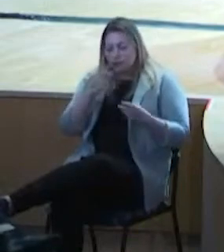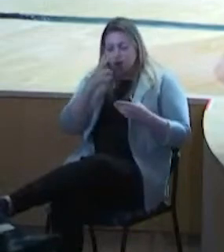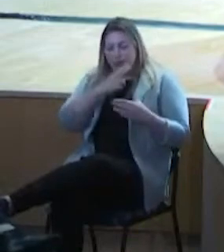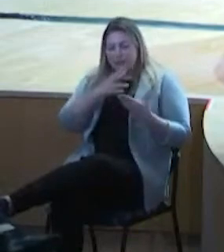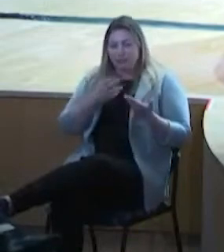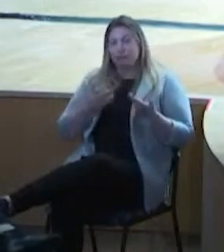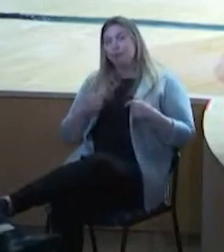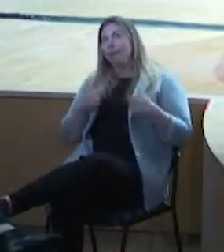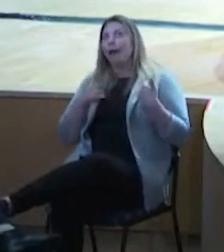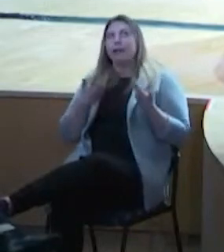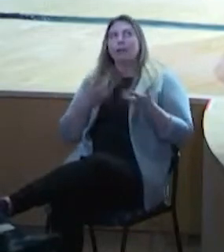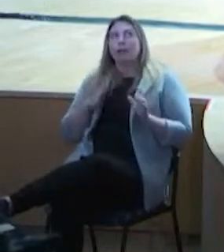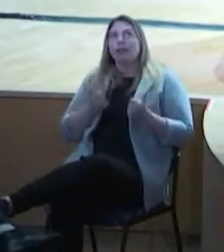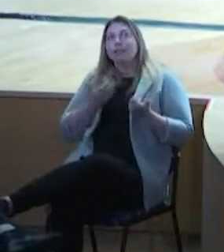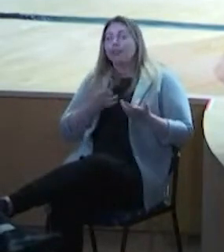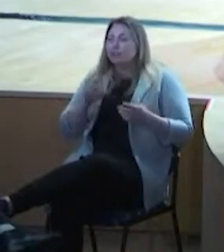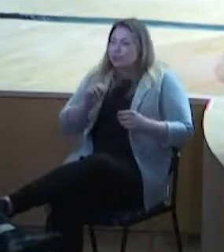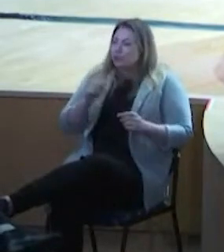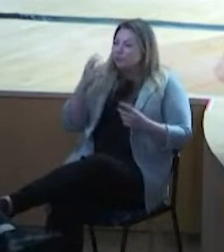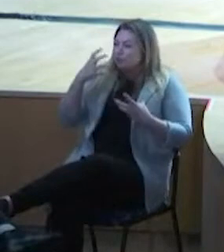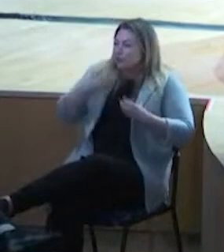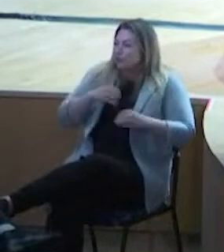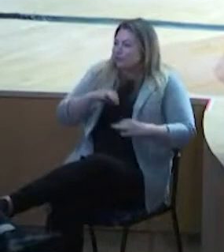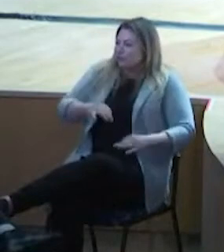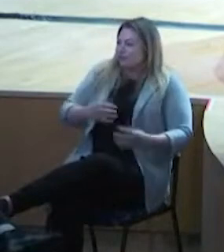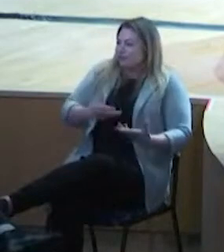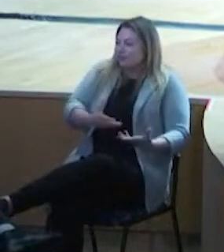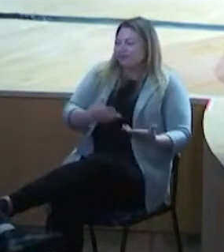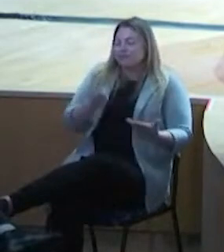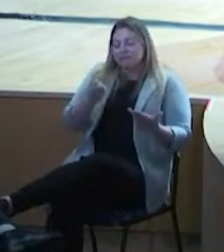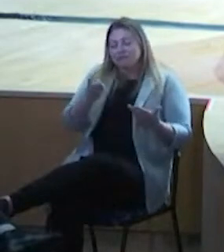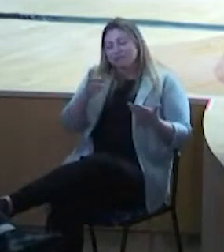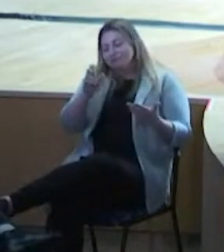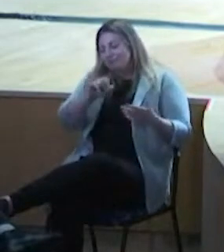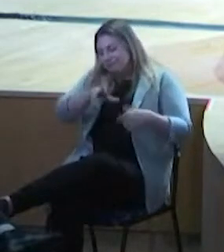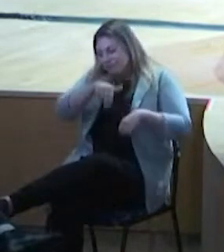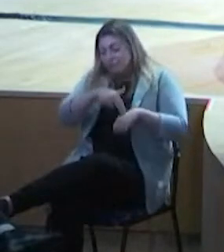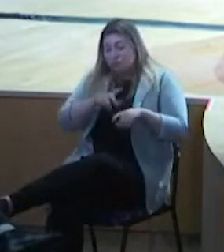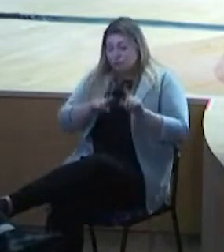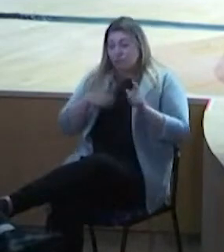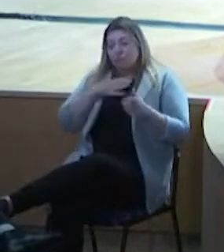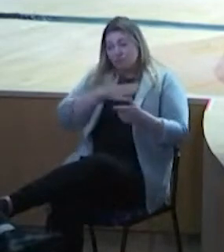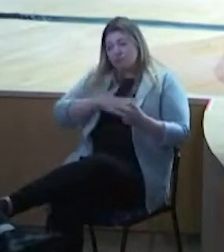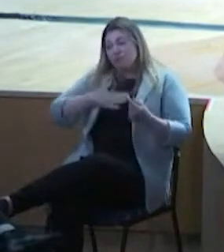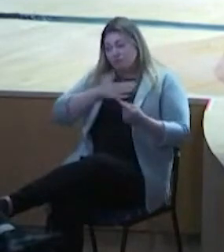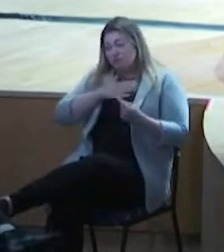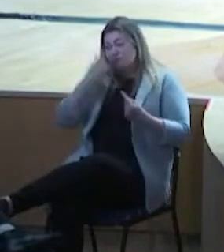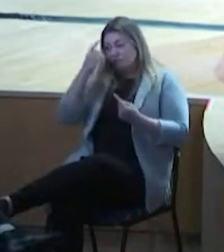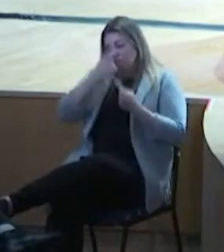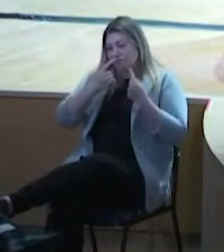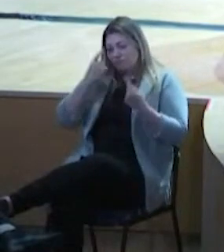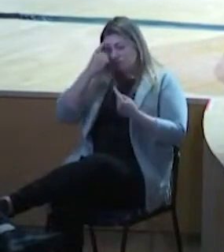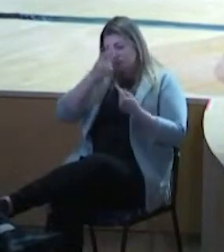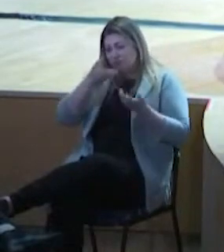there because it's so beautiful, right? That's a given. But please do consider what that